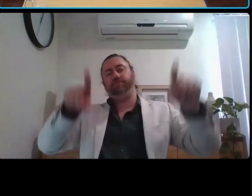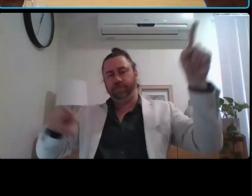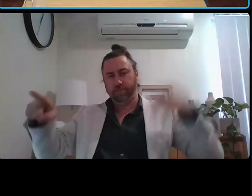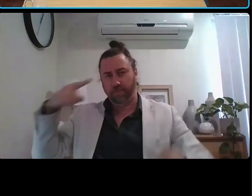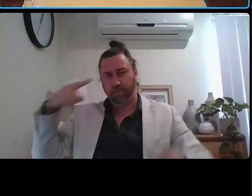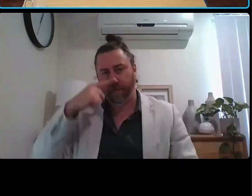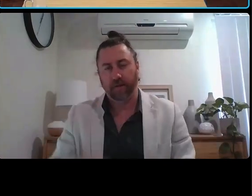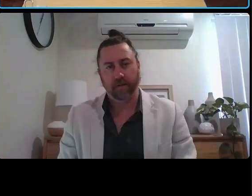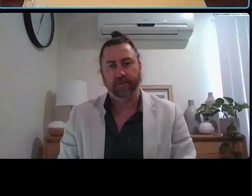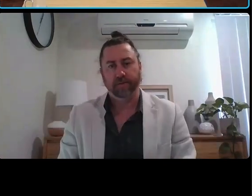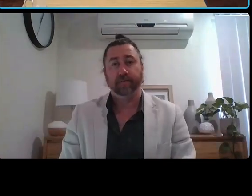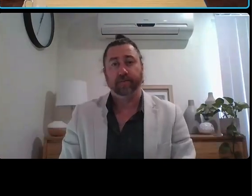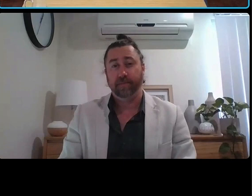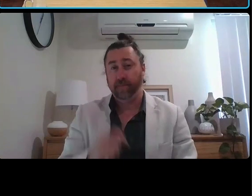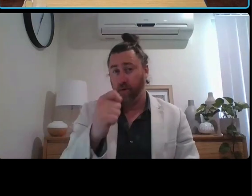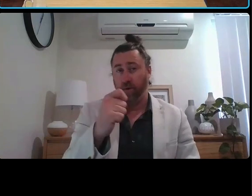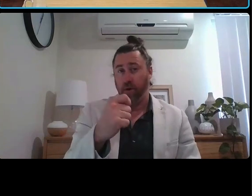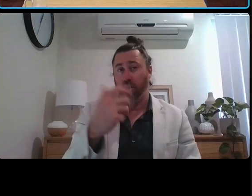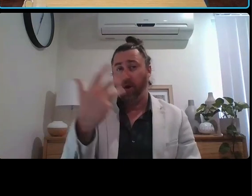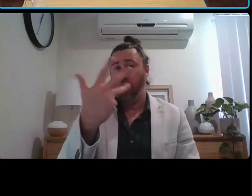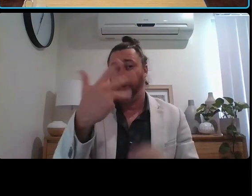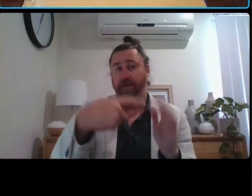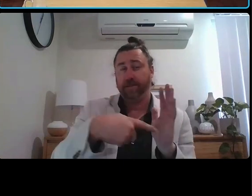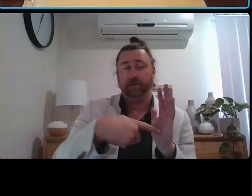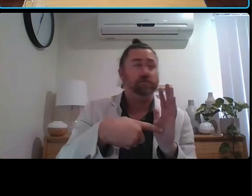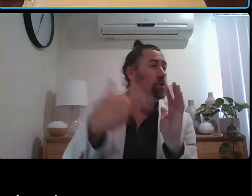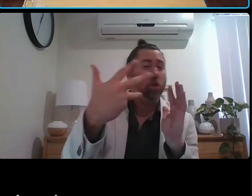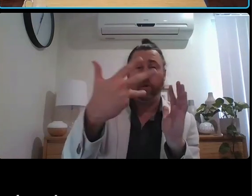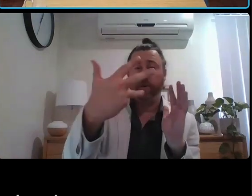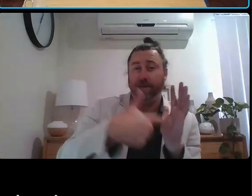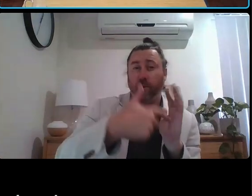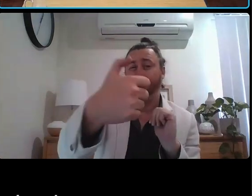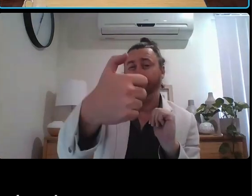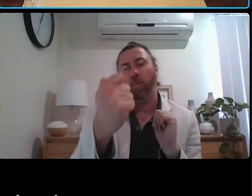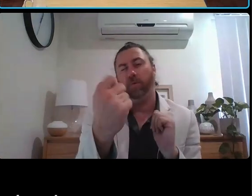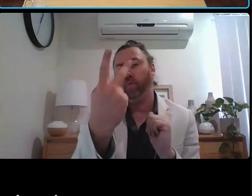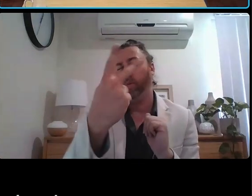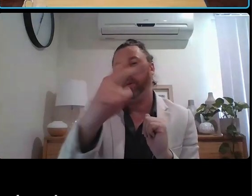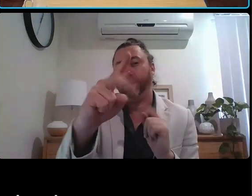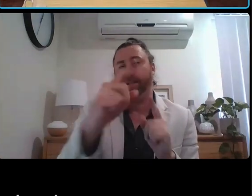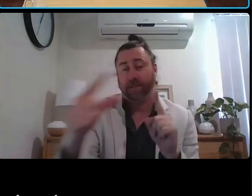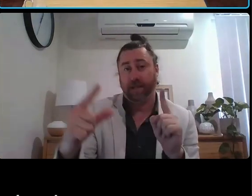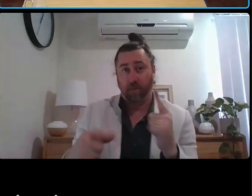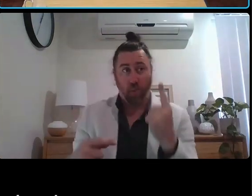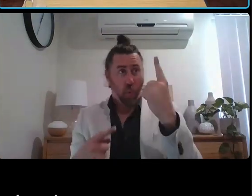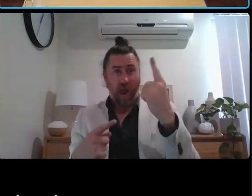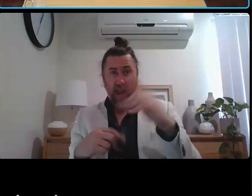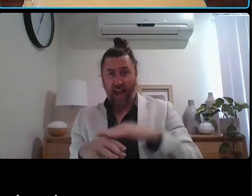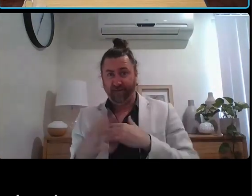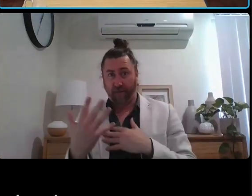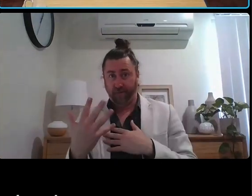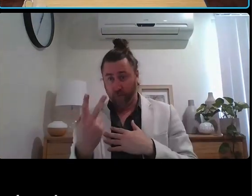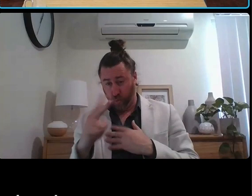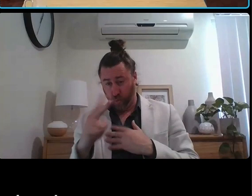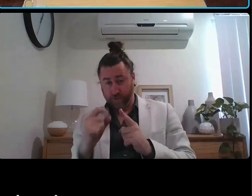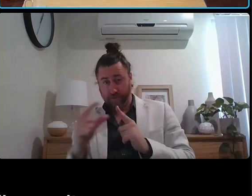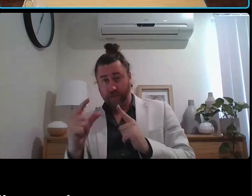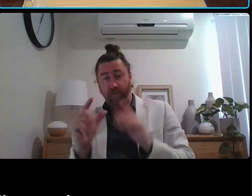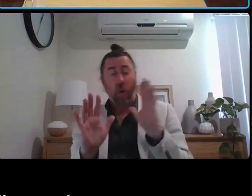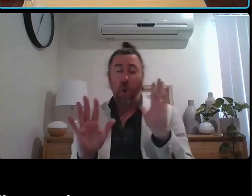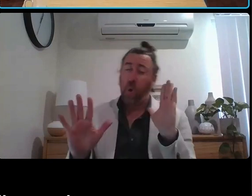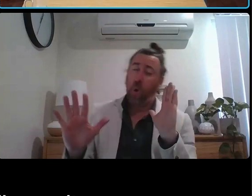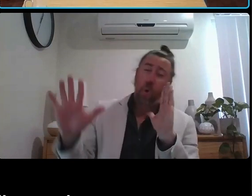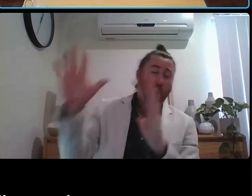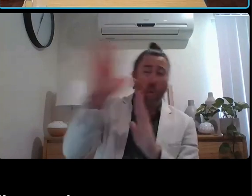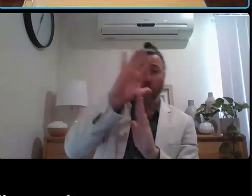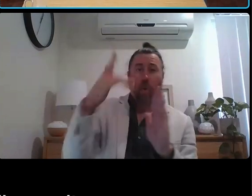We've interviewed nearly 19.4%, actually 19.6%, so nearly 20% of residents across Australia. And we've